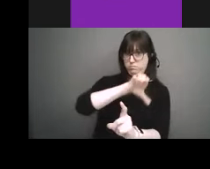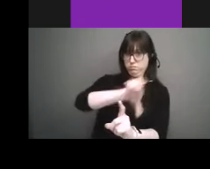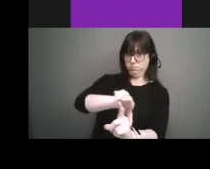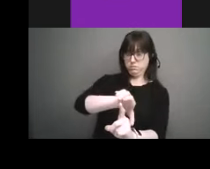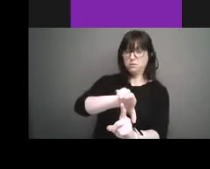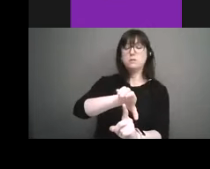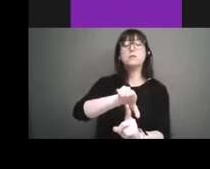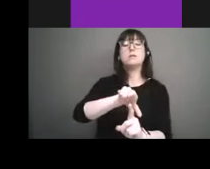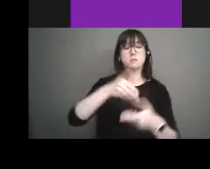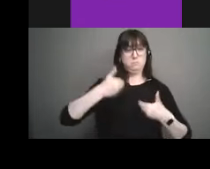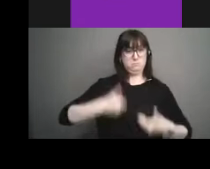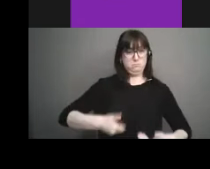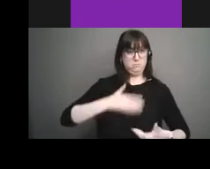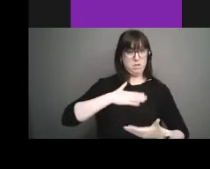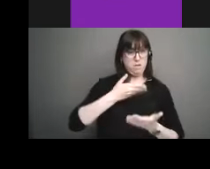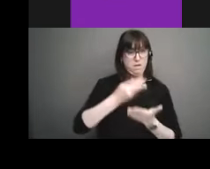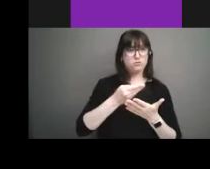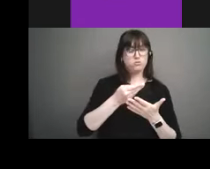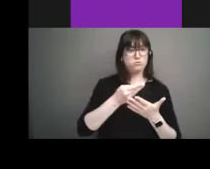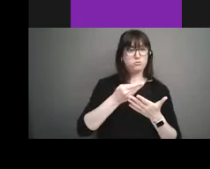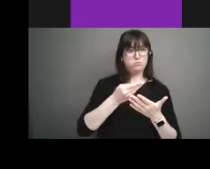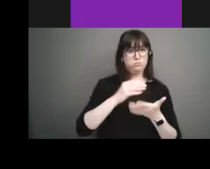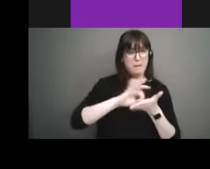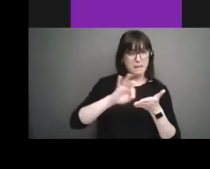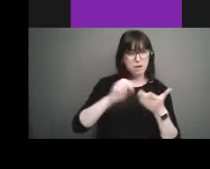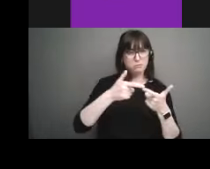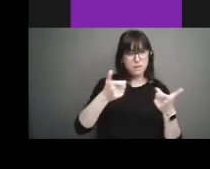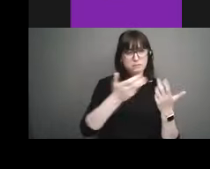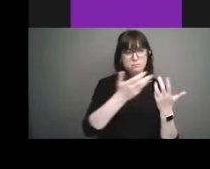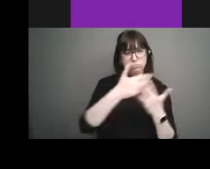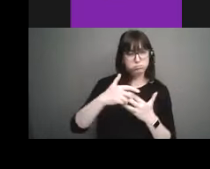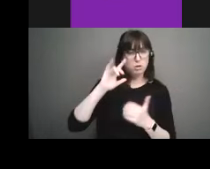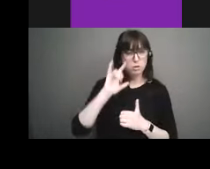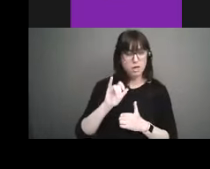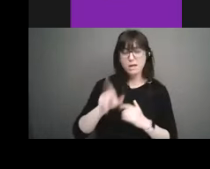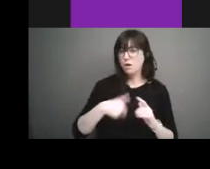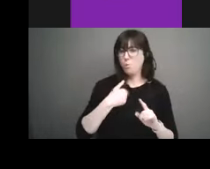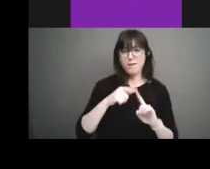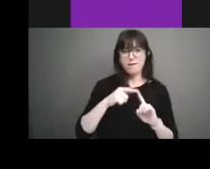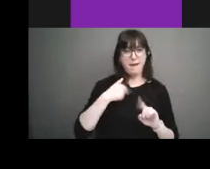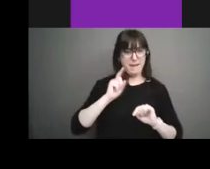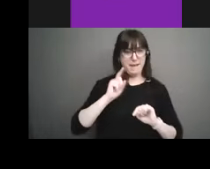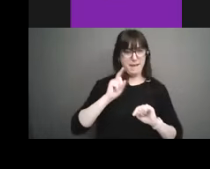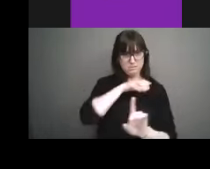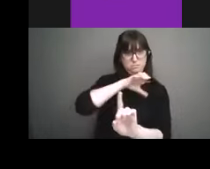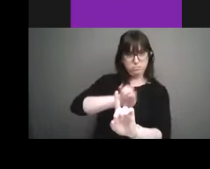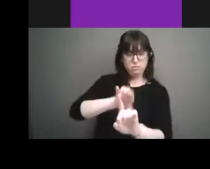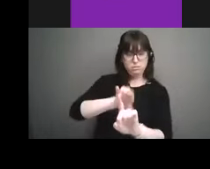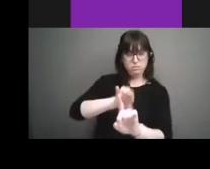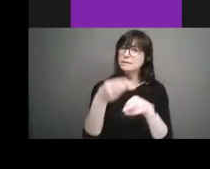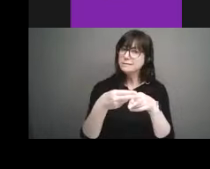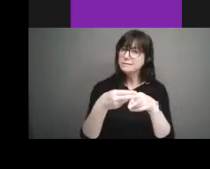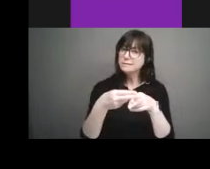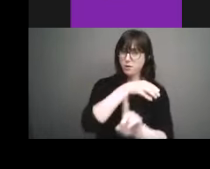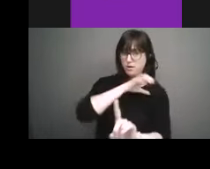the grantor's financial affairs are looked after when the grantor is unable to do so. And that can be